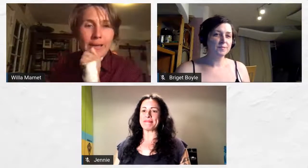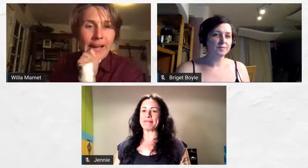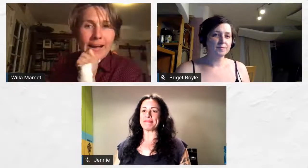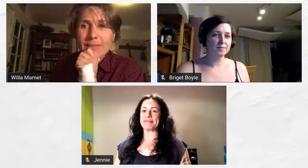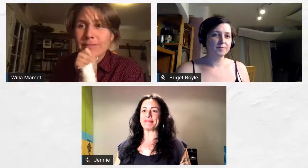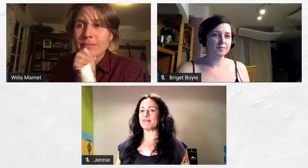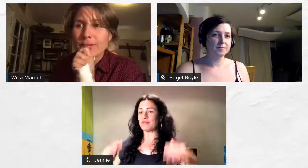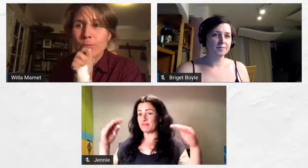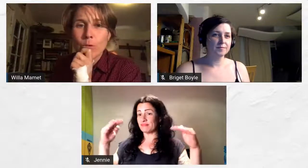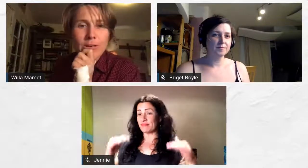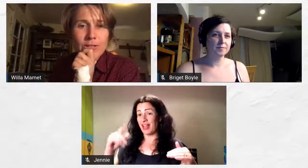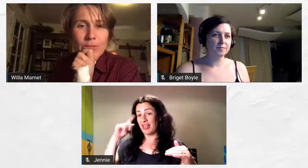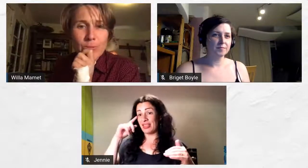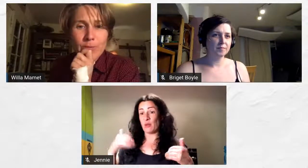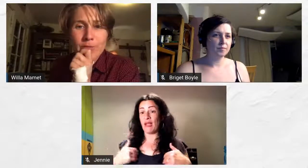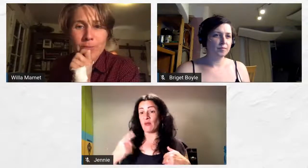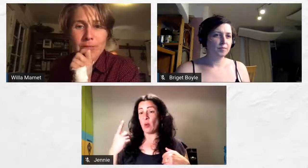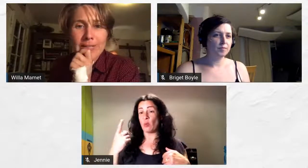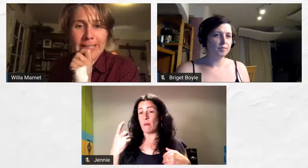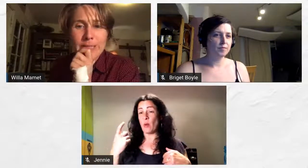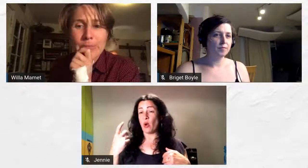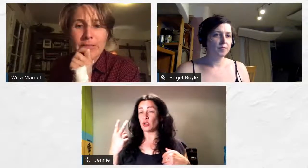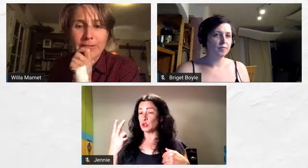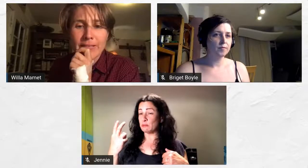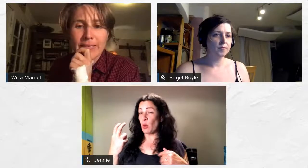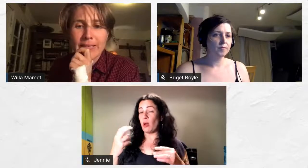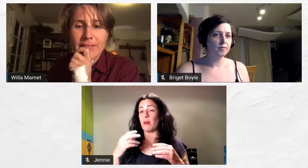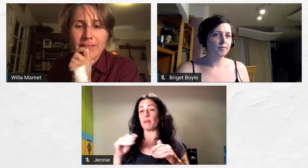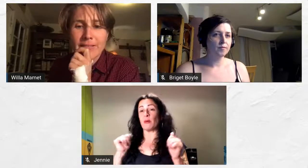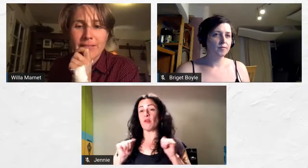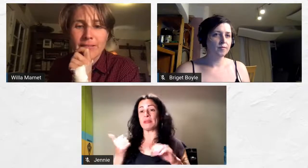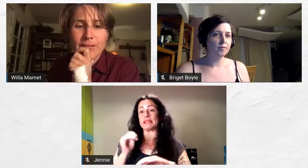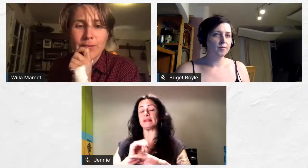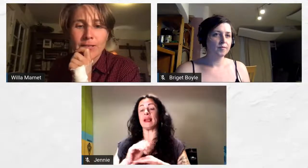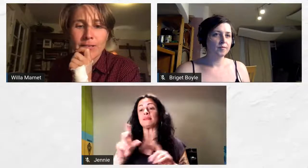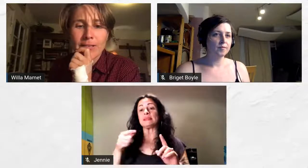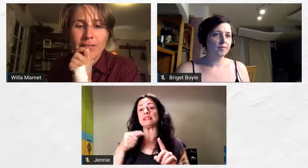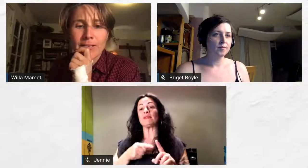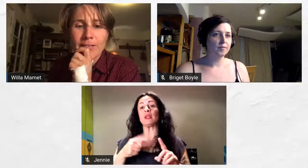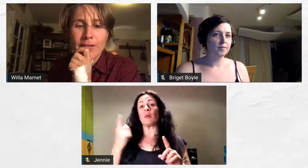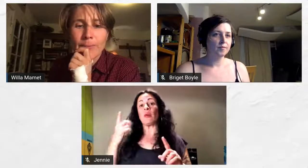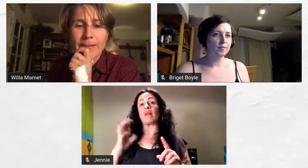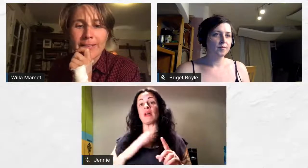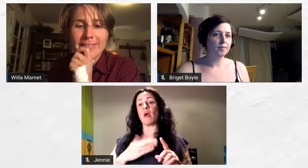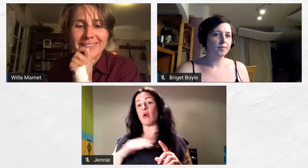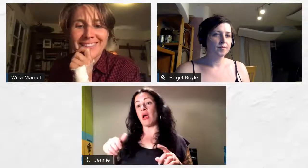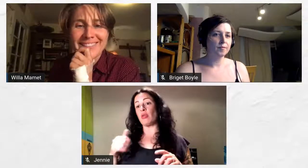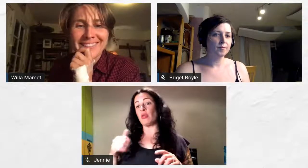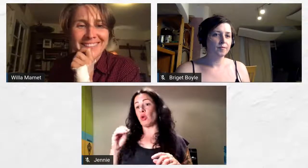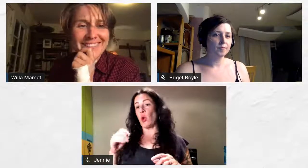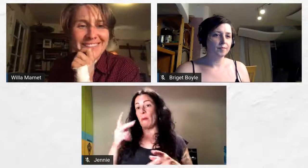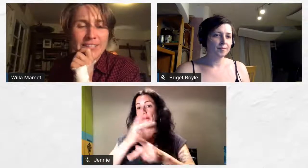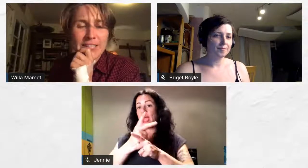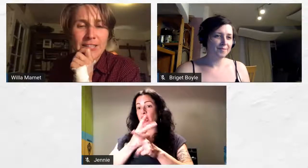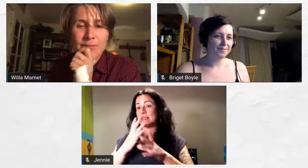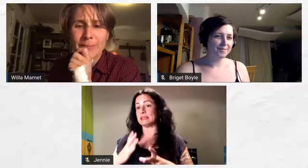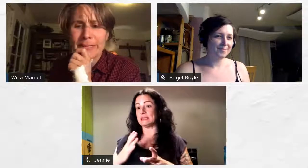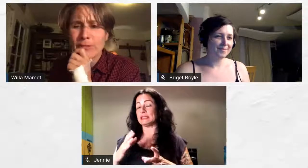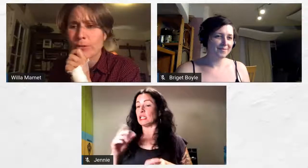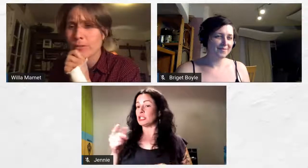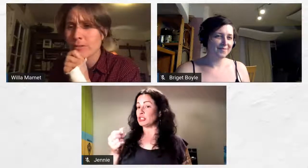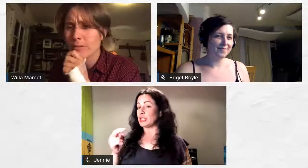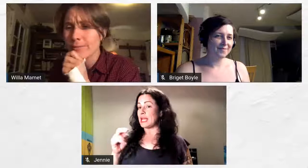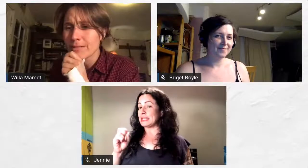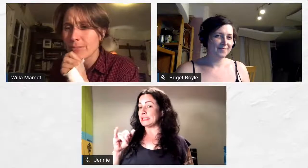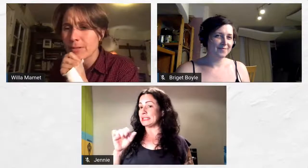I think we have one or two more performers tonight, specifically one of our other co-parents, Genesis